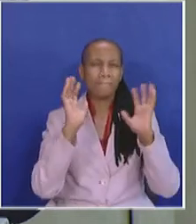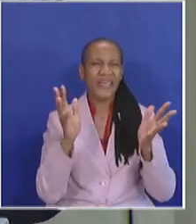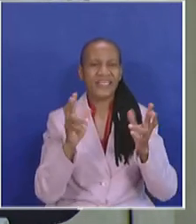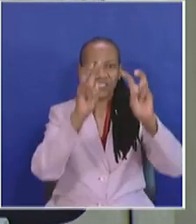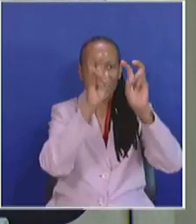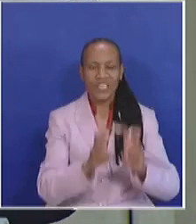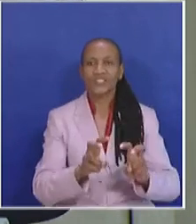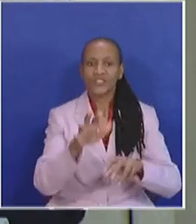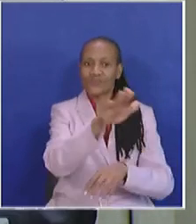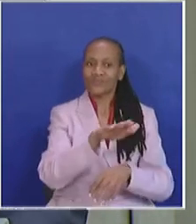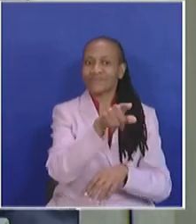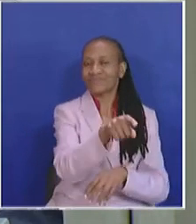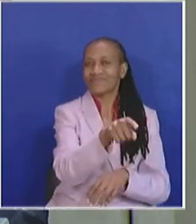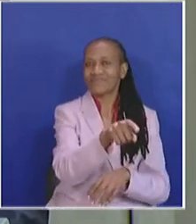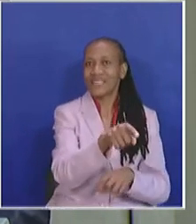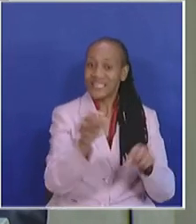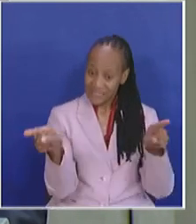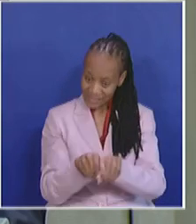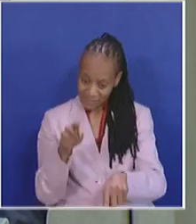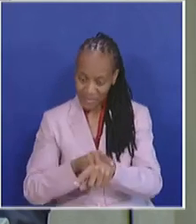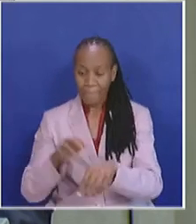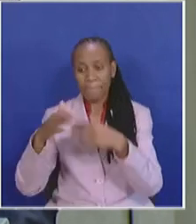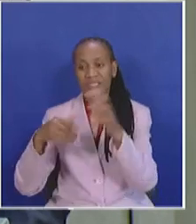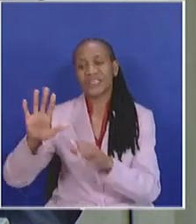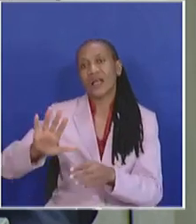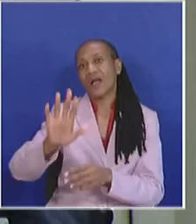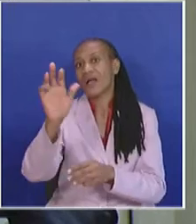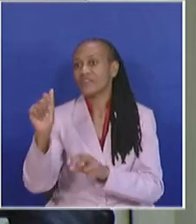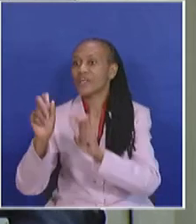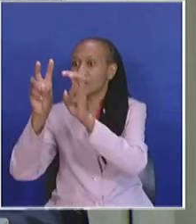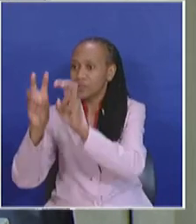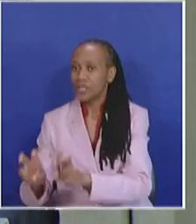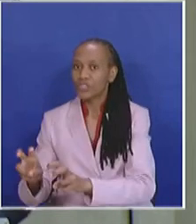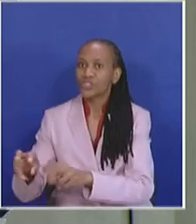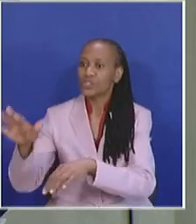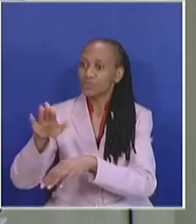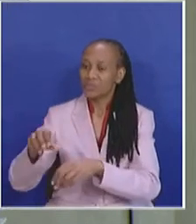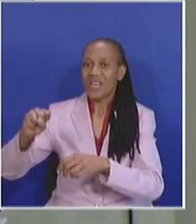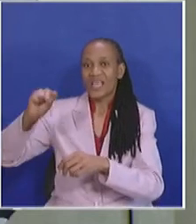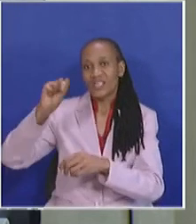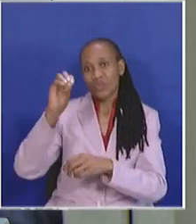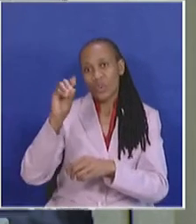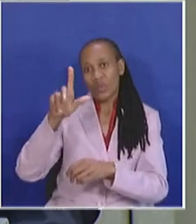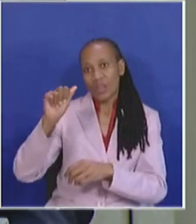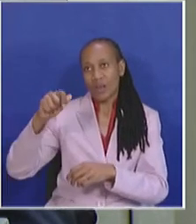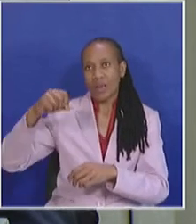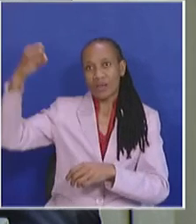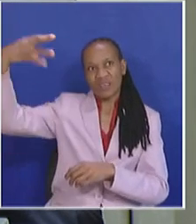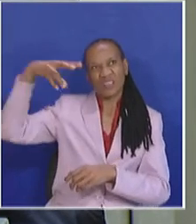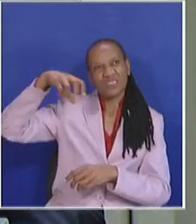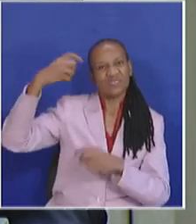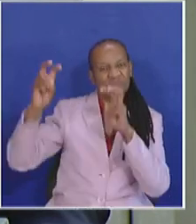station, and at the same time building Africa's largest renewable energy fleet of solar and wind power